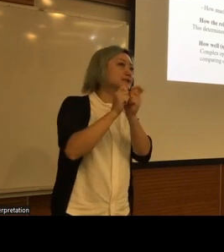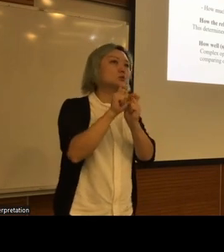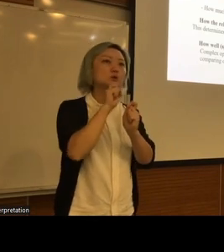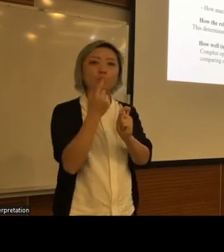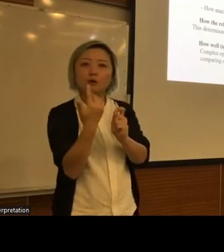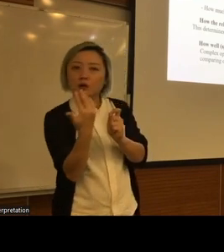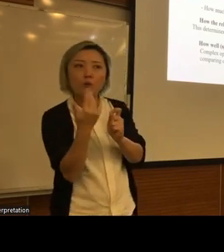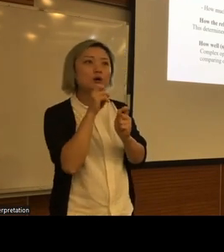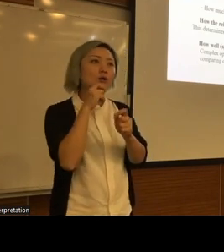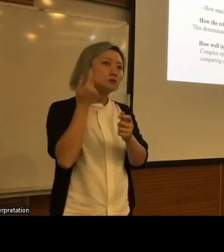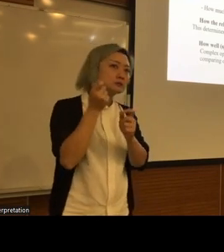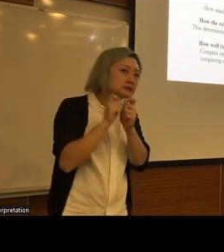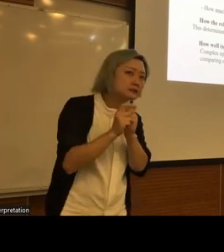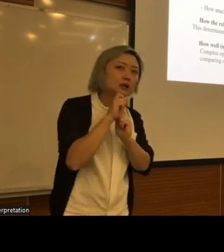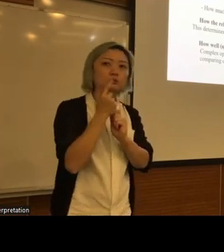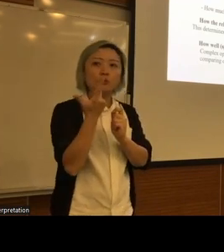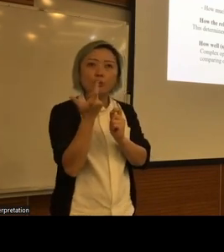if you